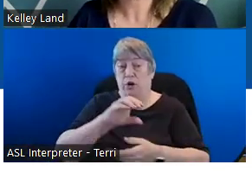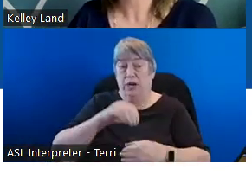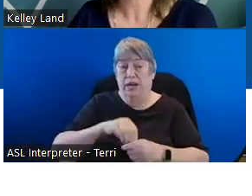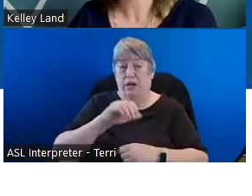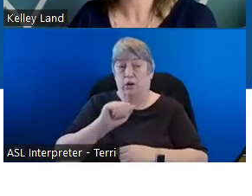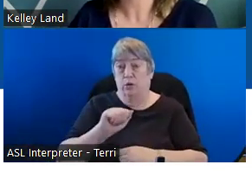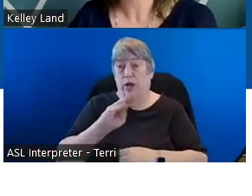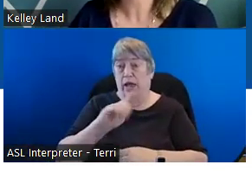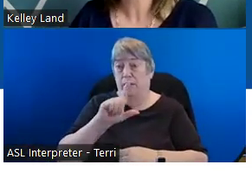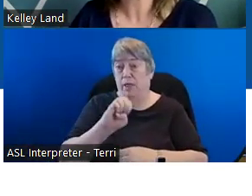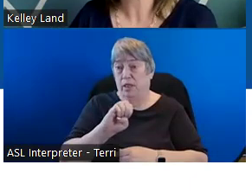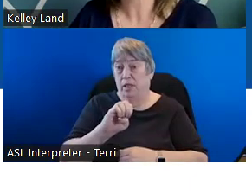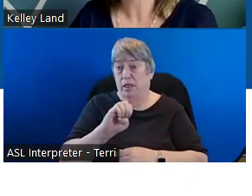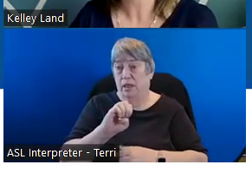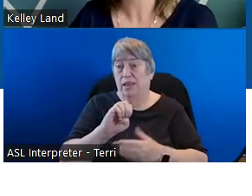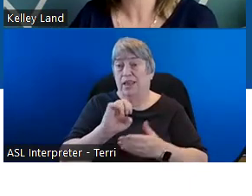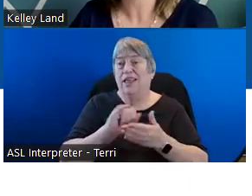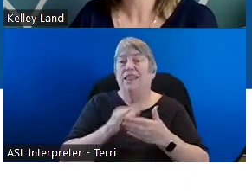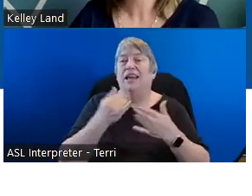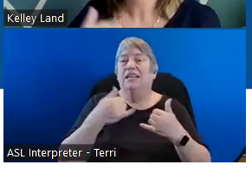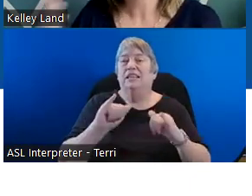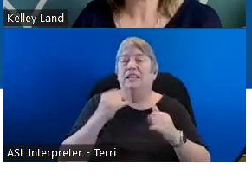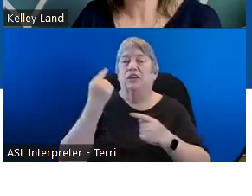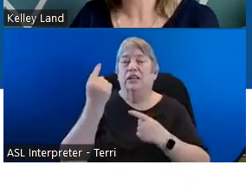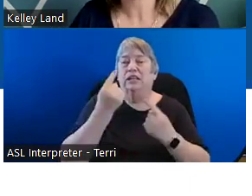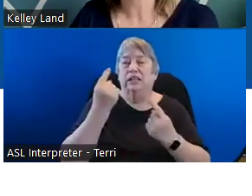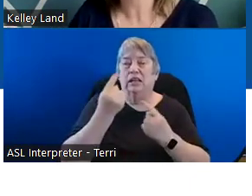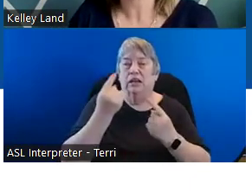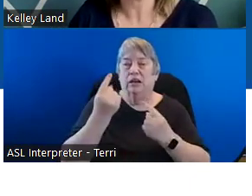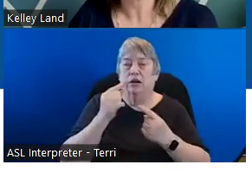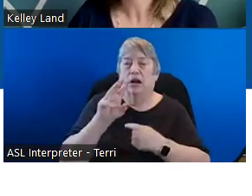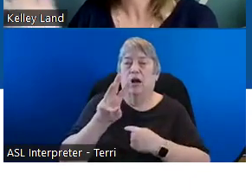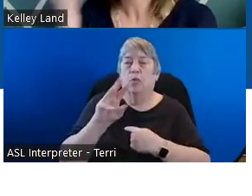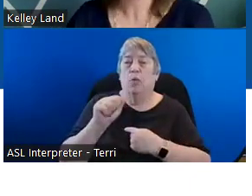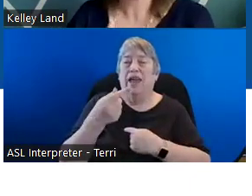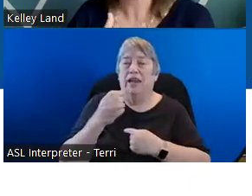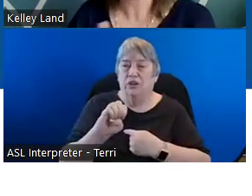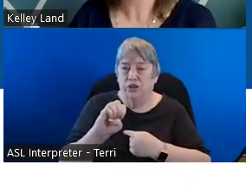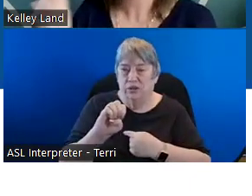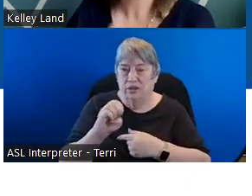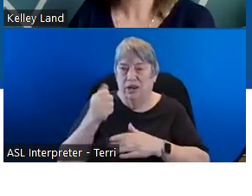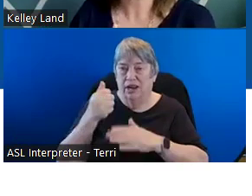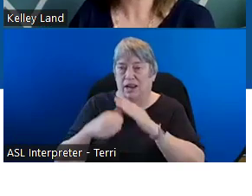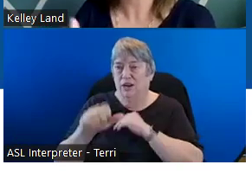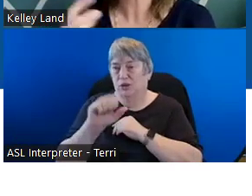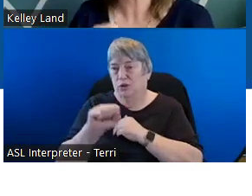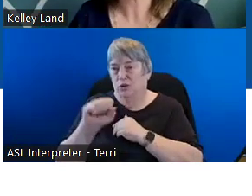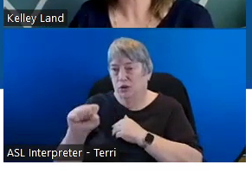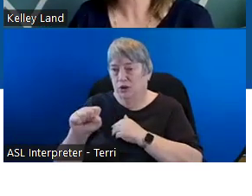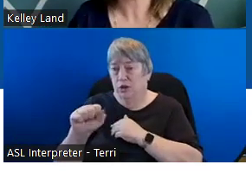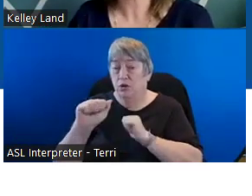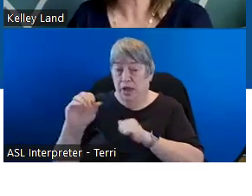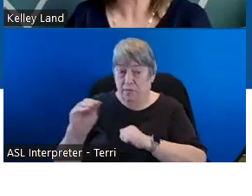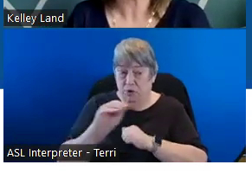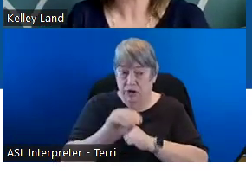then that is going to still be considered wages for Social Security. You can put it in there, you can save it. It's just